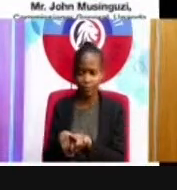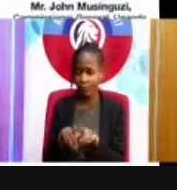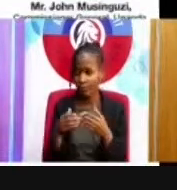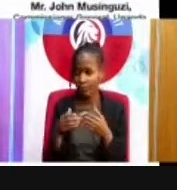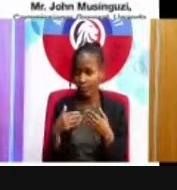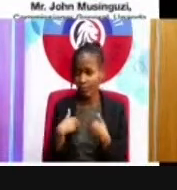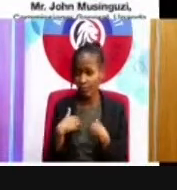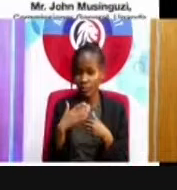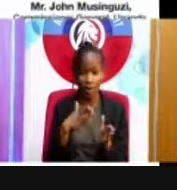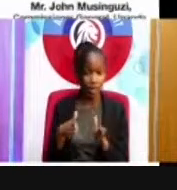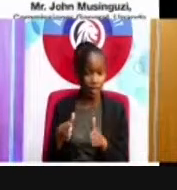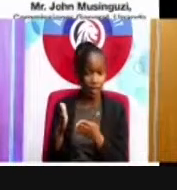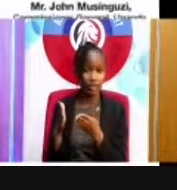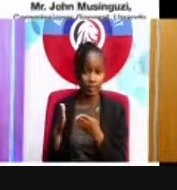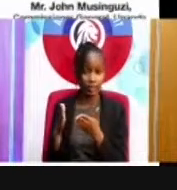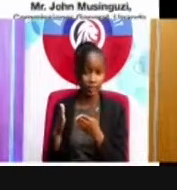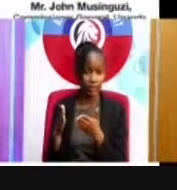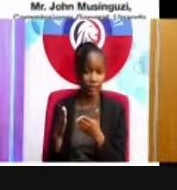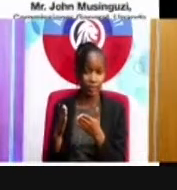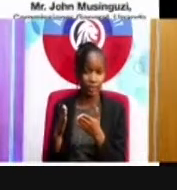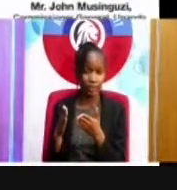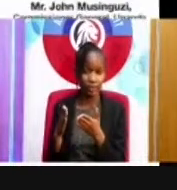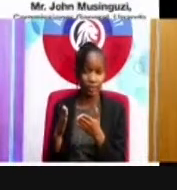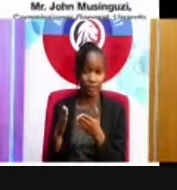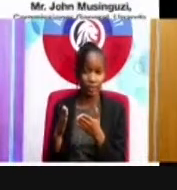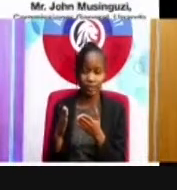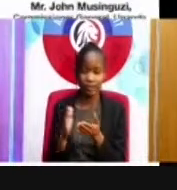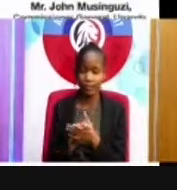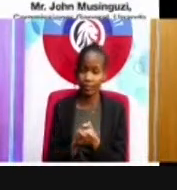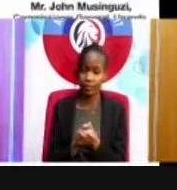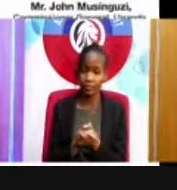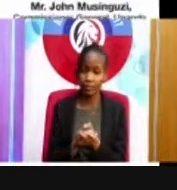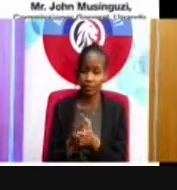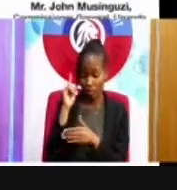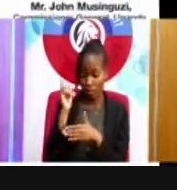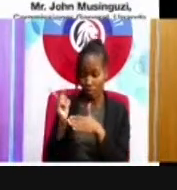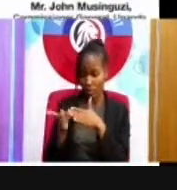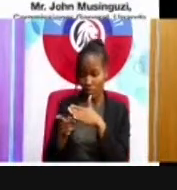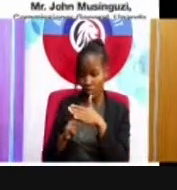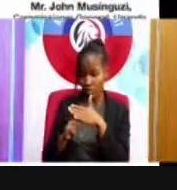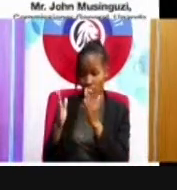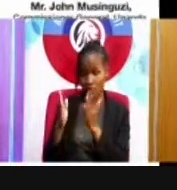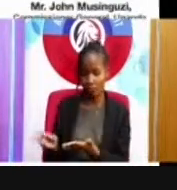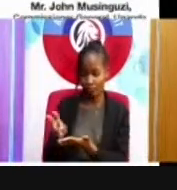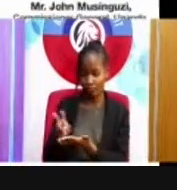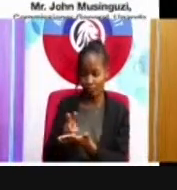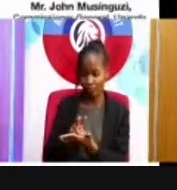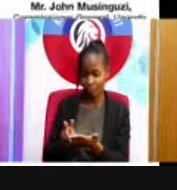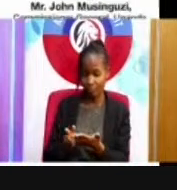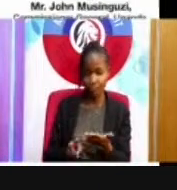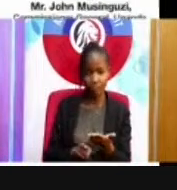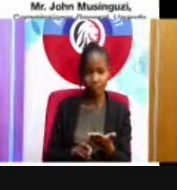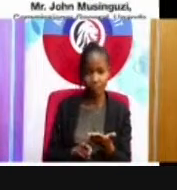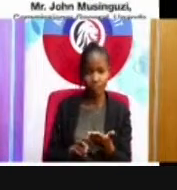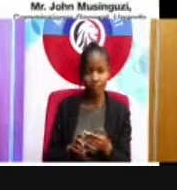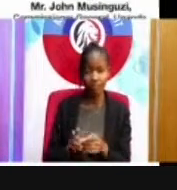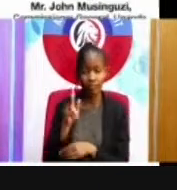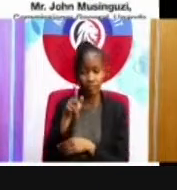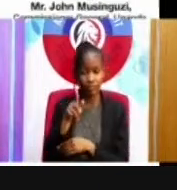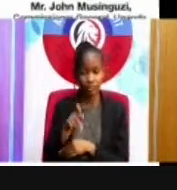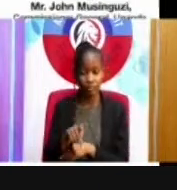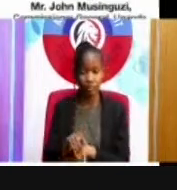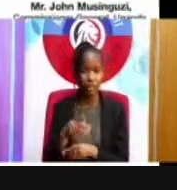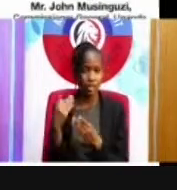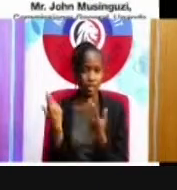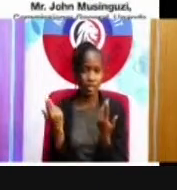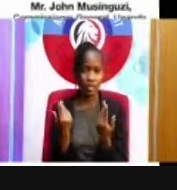opportunity at mid-term for the minister to revise up or revise down, depending on what the outcomes